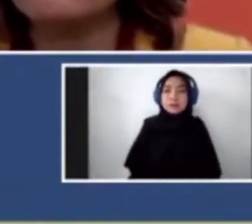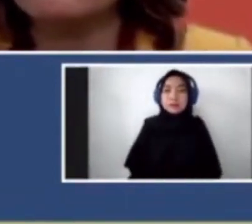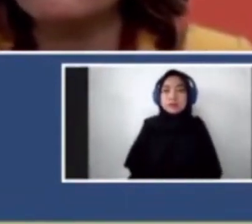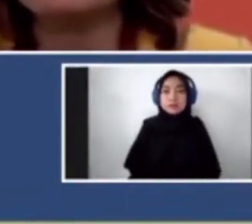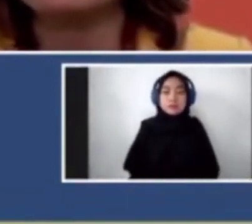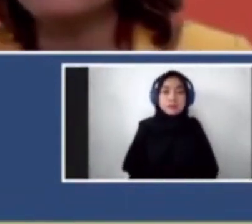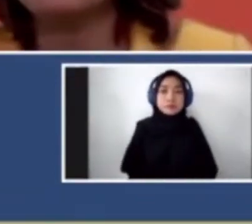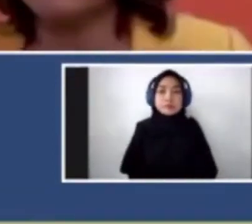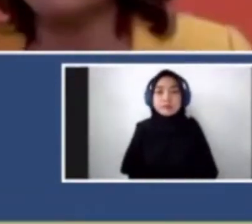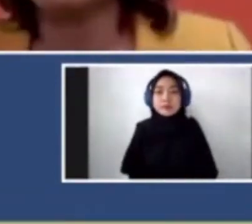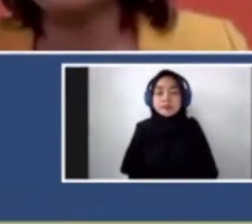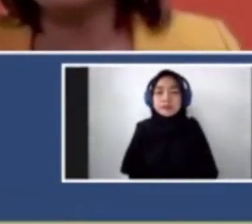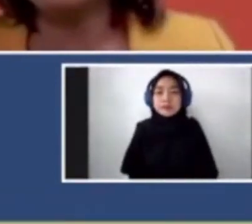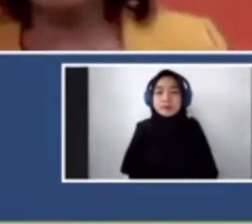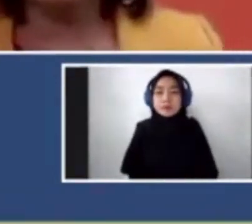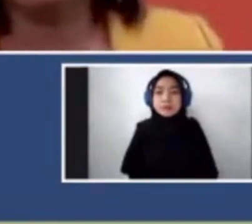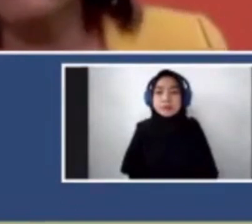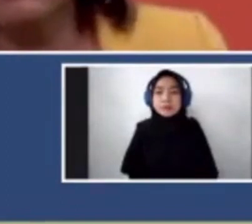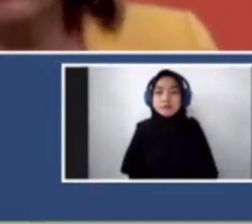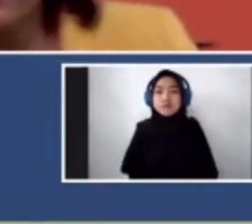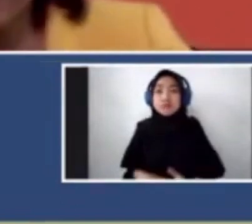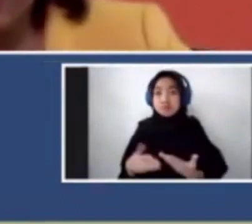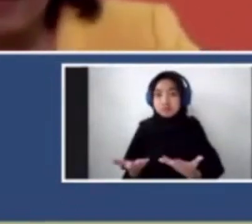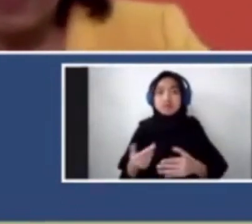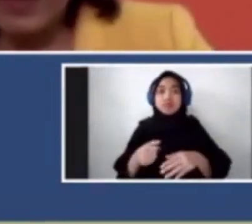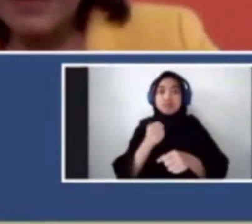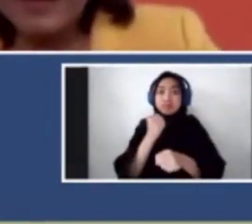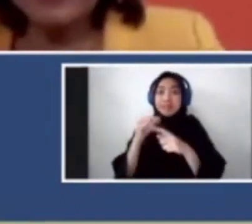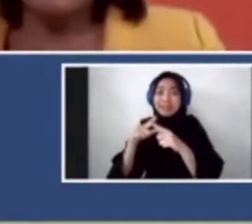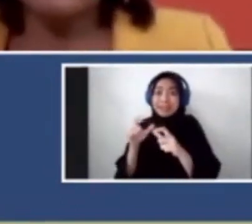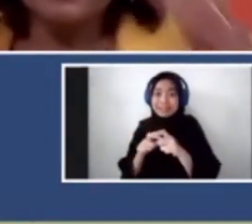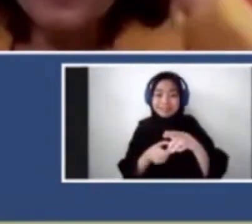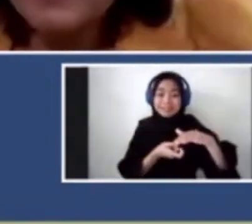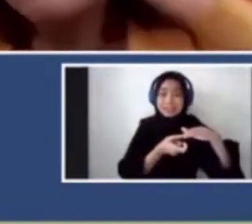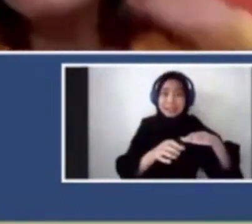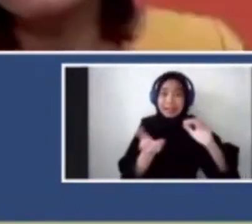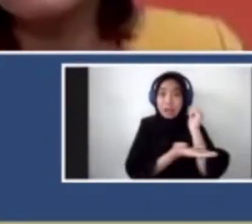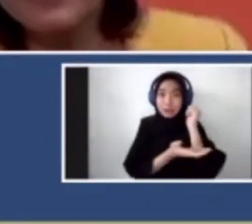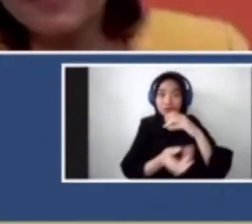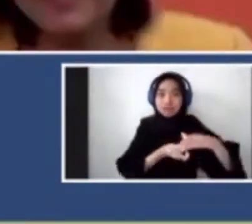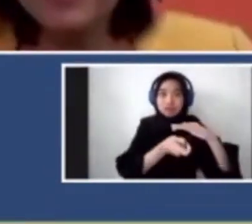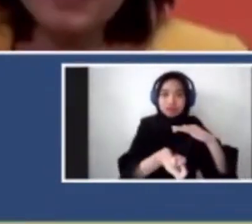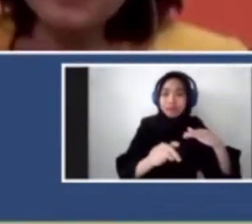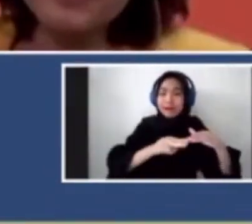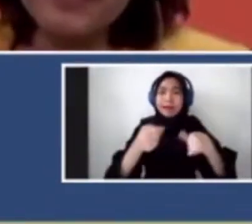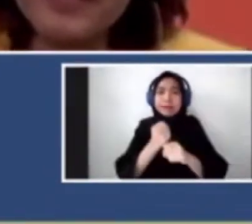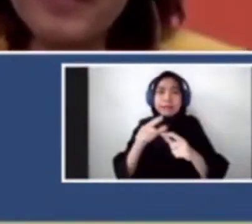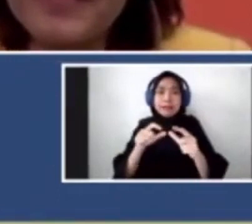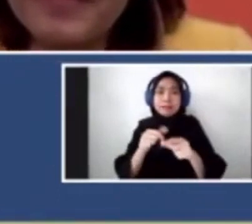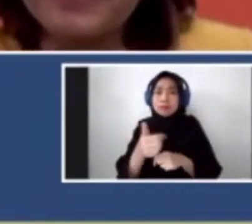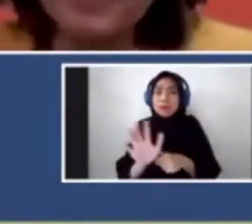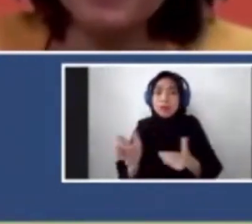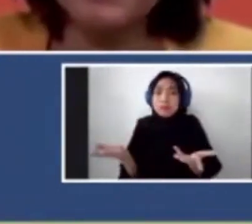can gas be used as an option to replace wood as fuel? Because he said it can reduce the use of